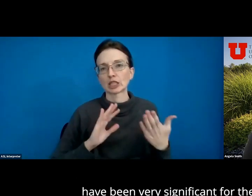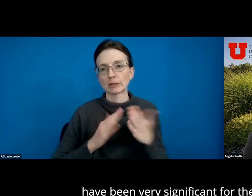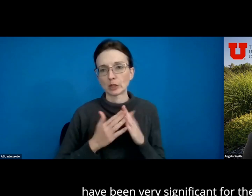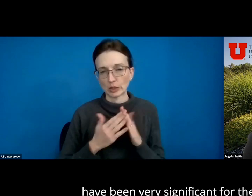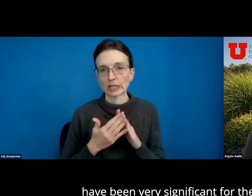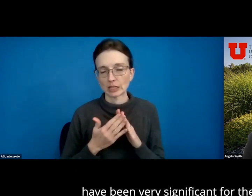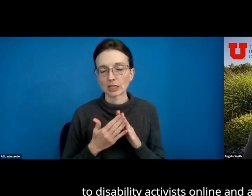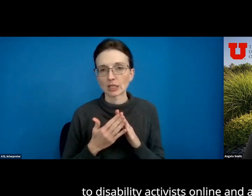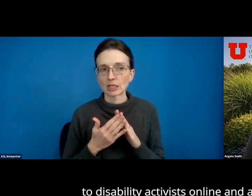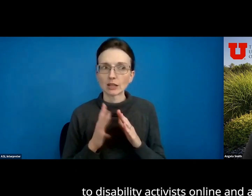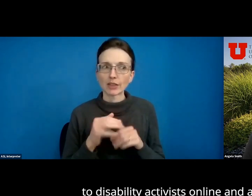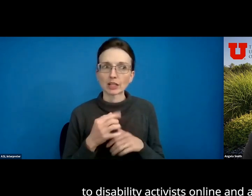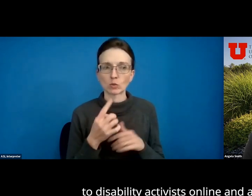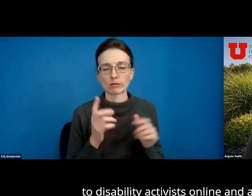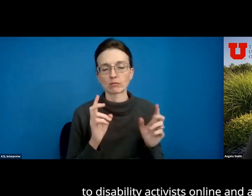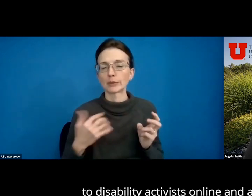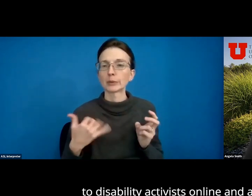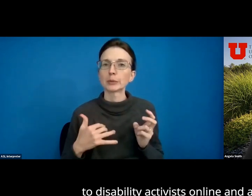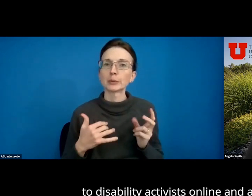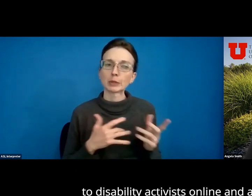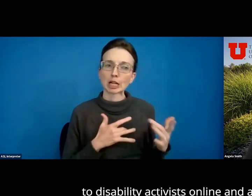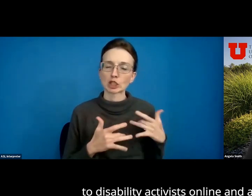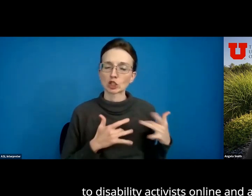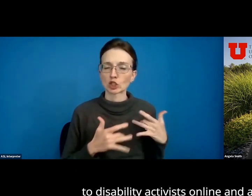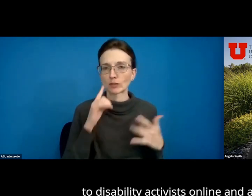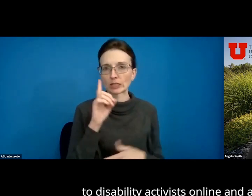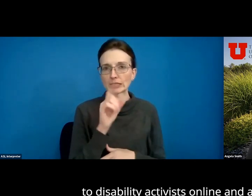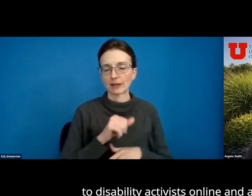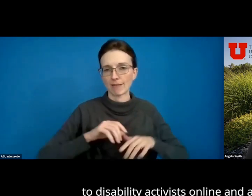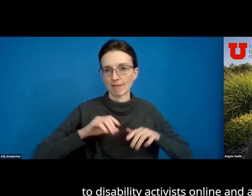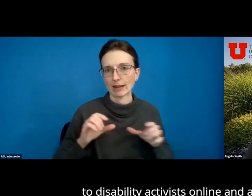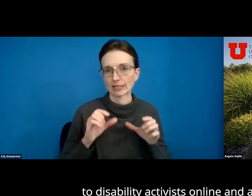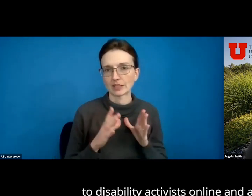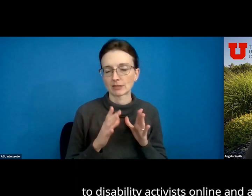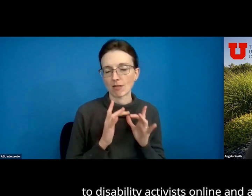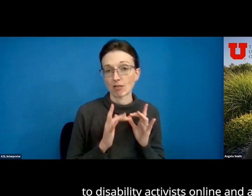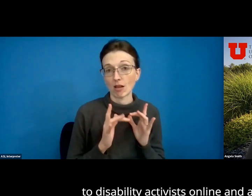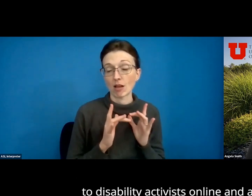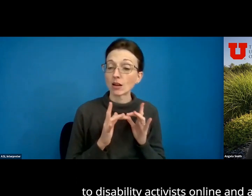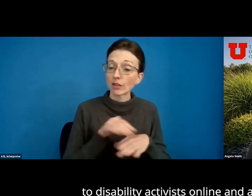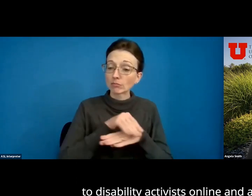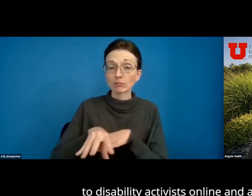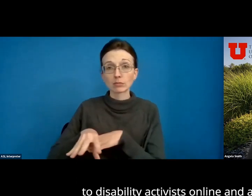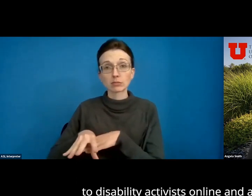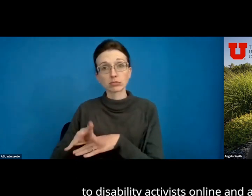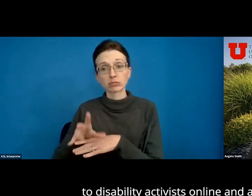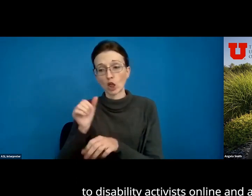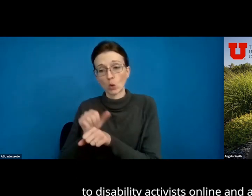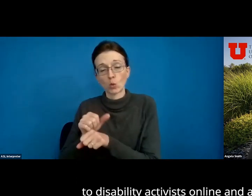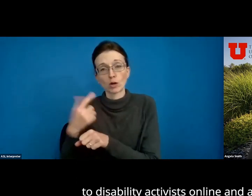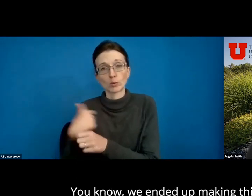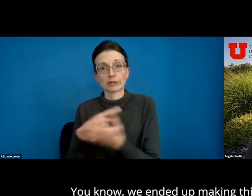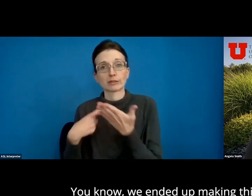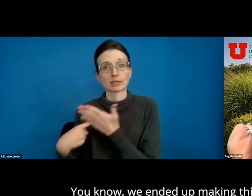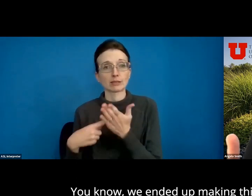topics that are of great concern to disability activists online, and also impact the kind of work we've been talking about here today,